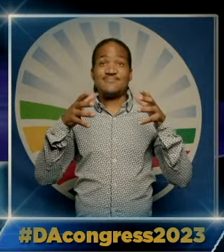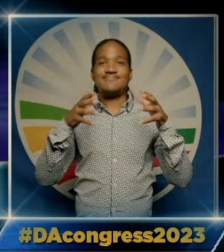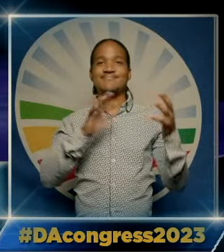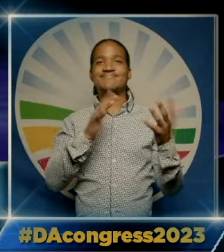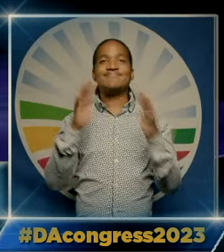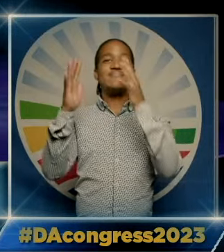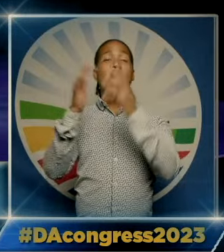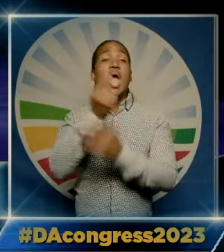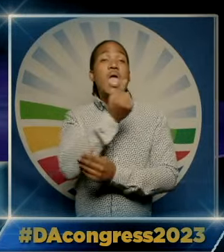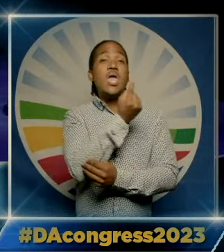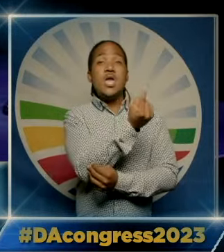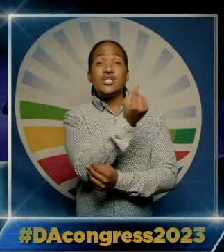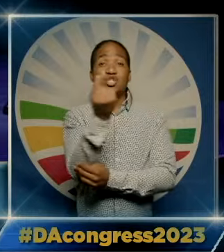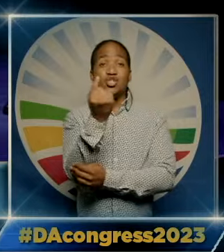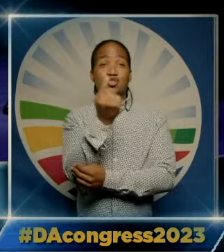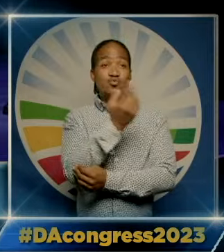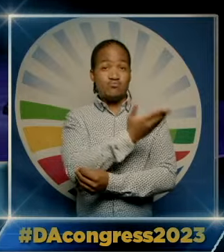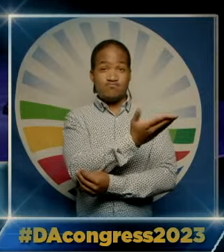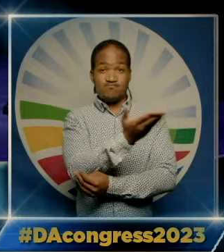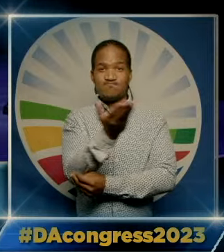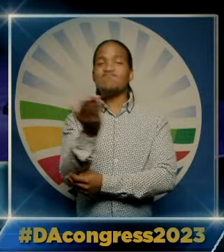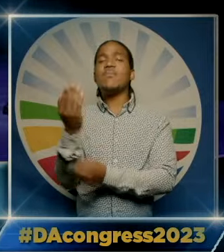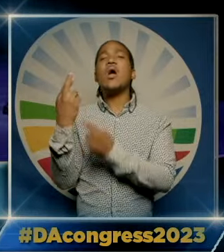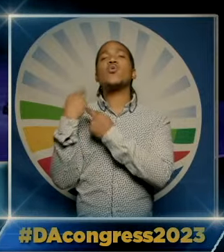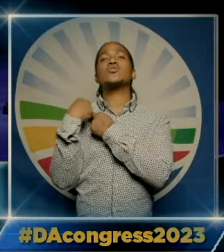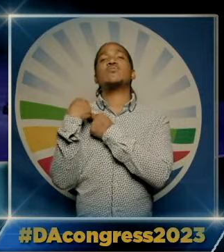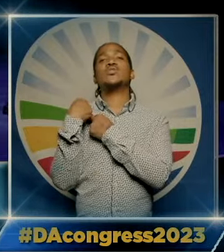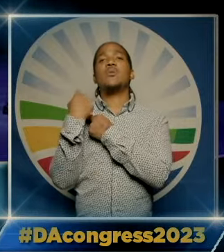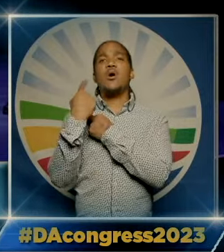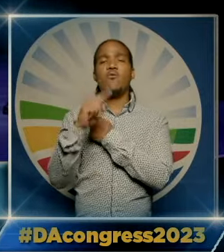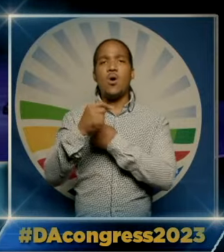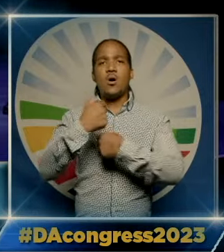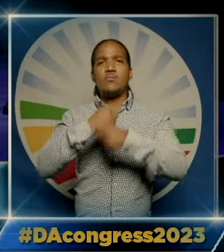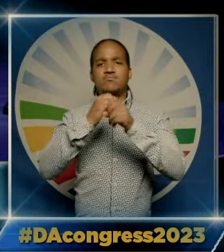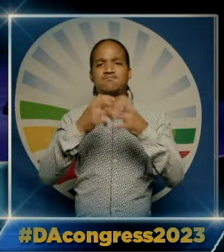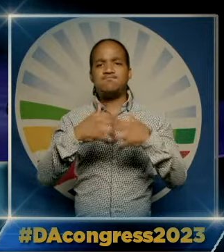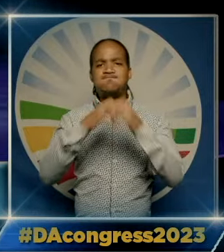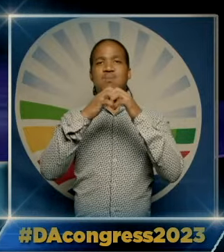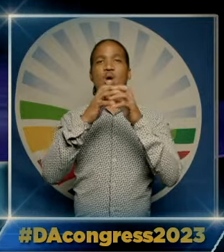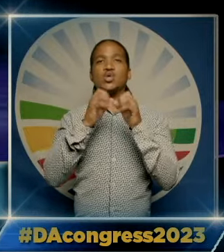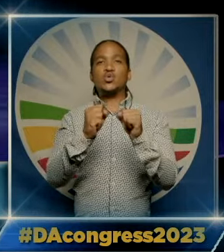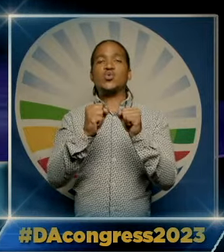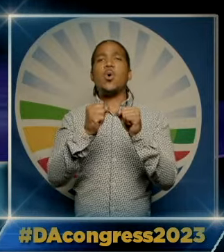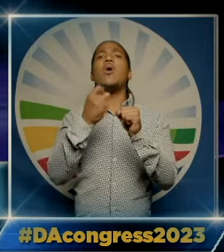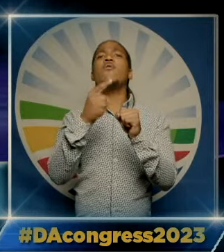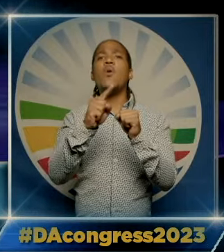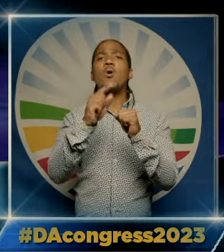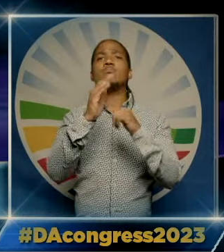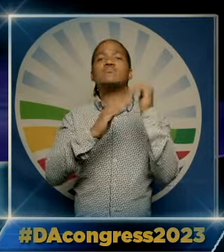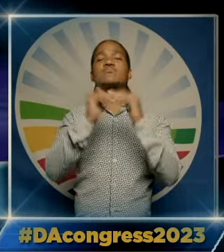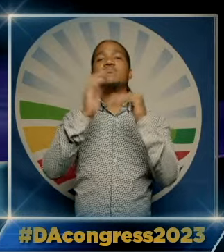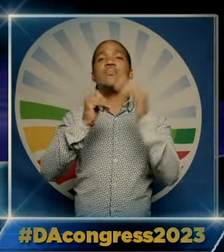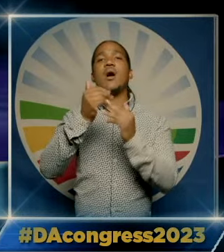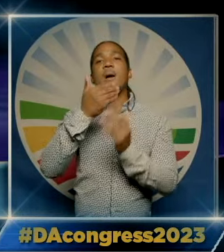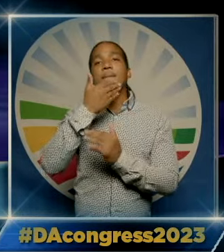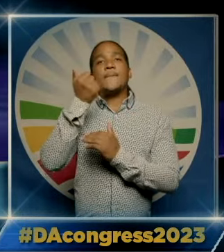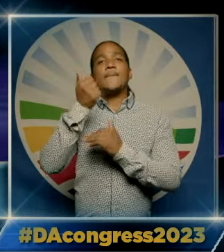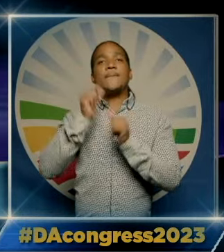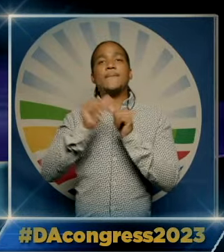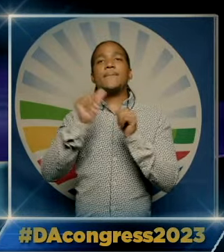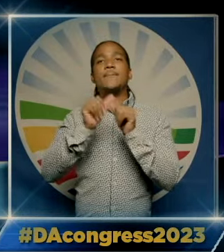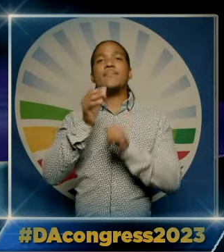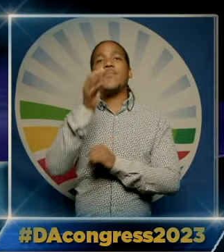Each and every single one of you are responsible for creating a strong DA that builds a better future for all South Africans.